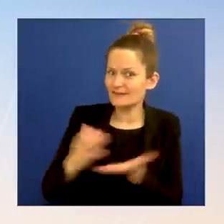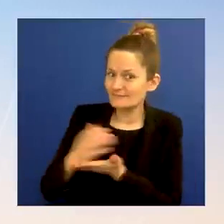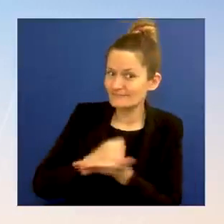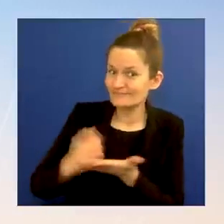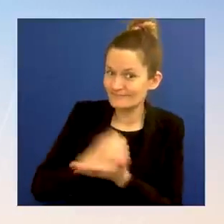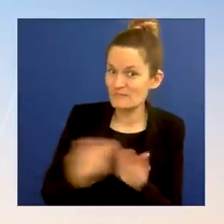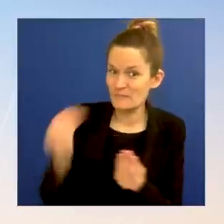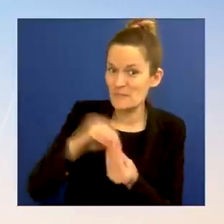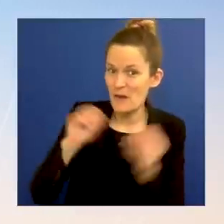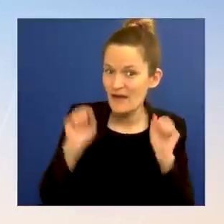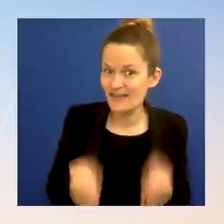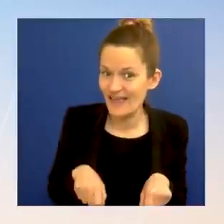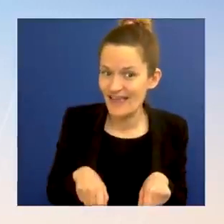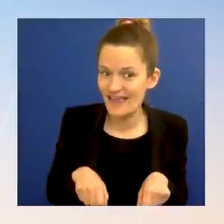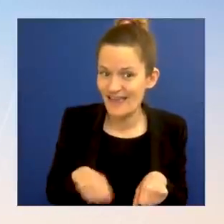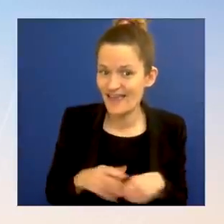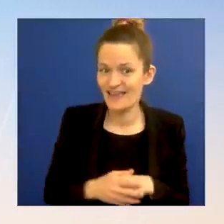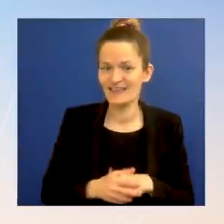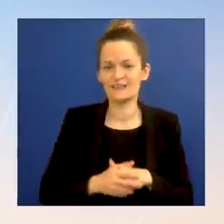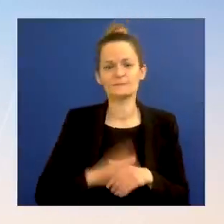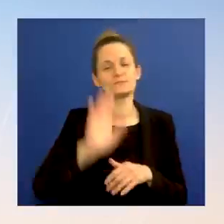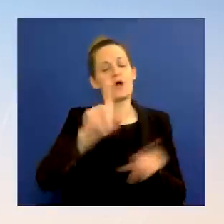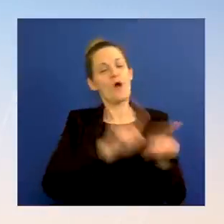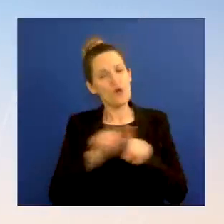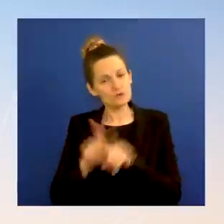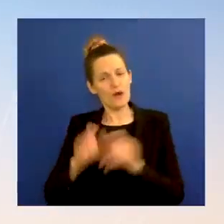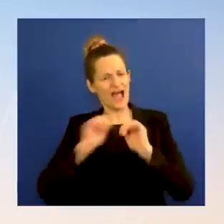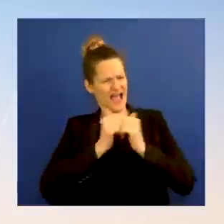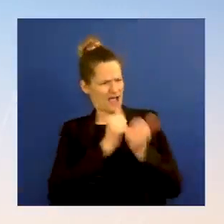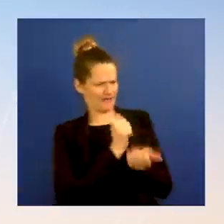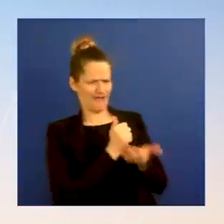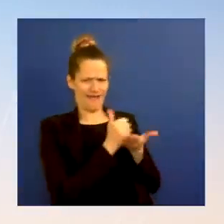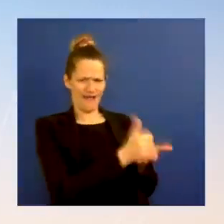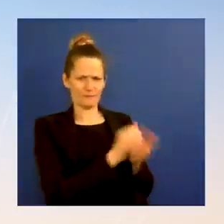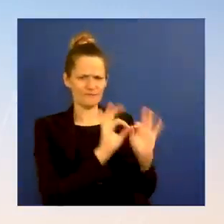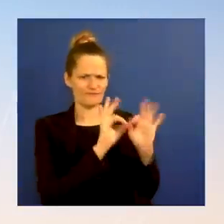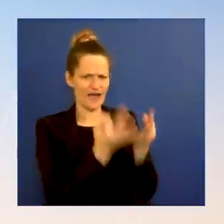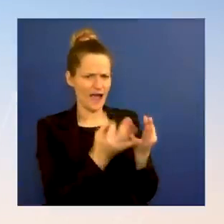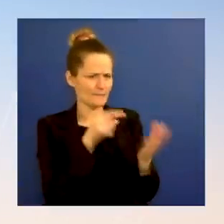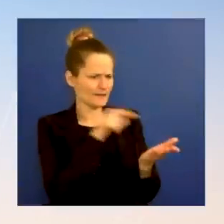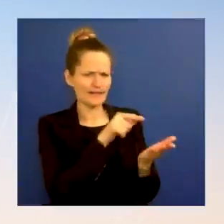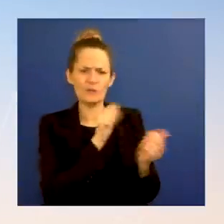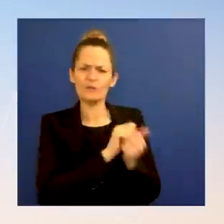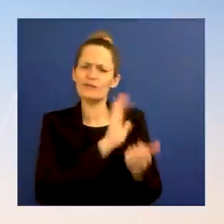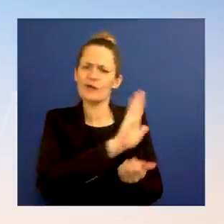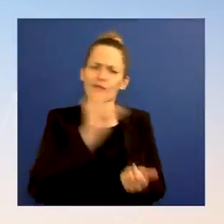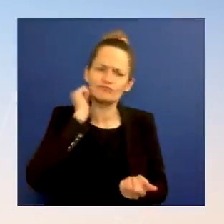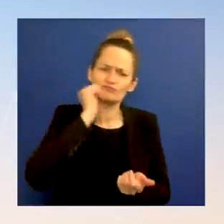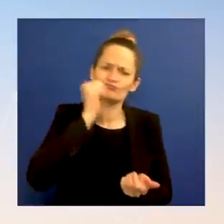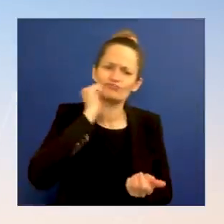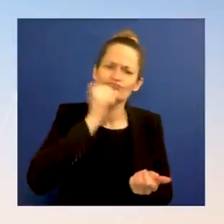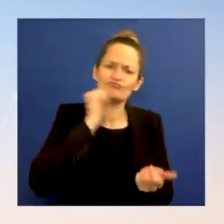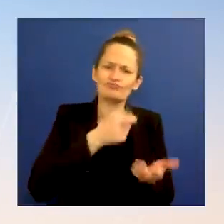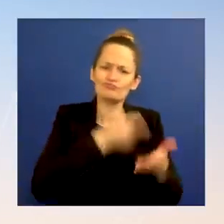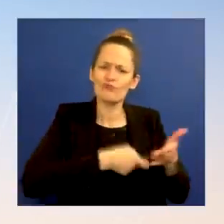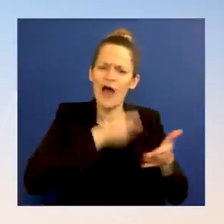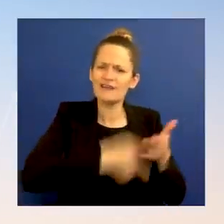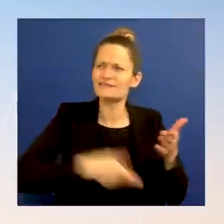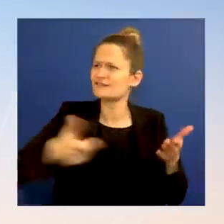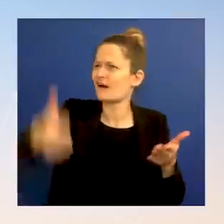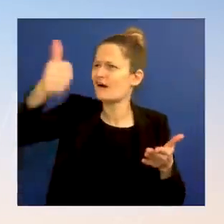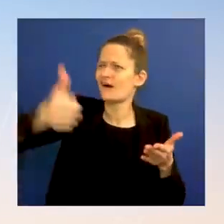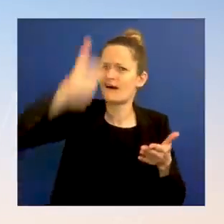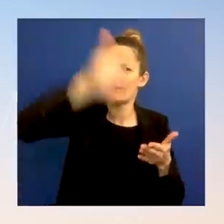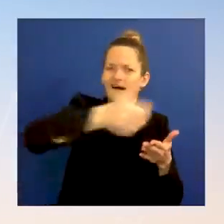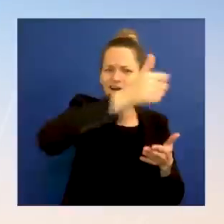lowering costs on those, in those areas, healthcare, prescription care, child care, that we know have been really squeezing pocketbooks over several decades.